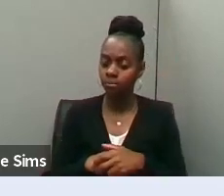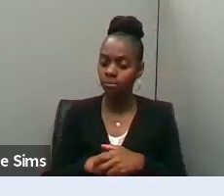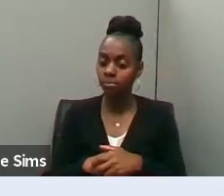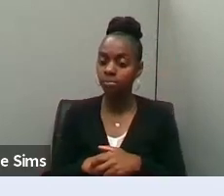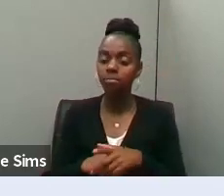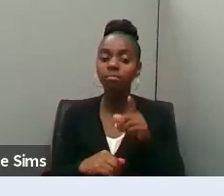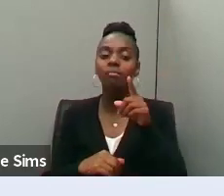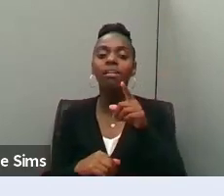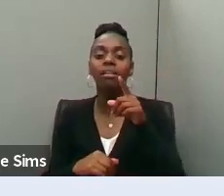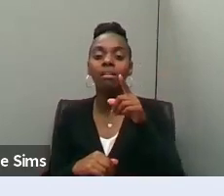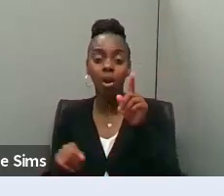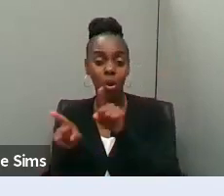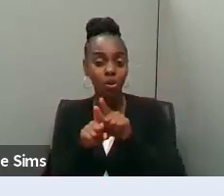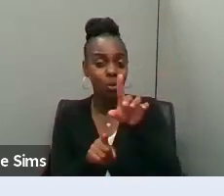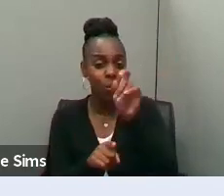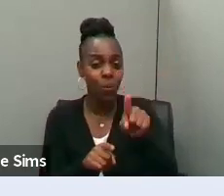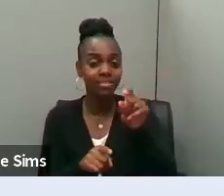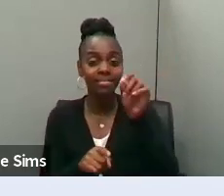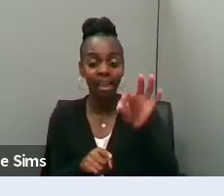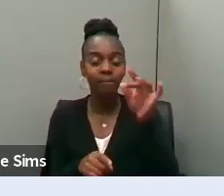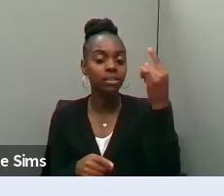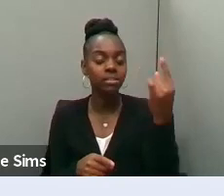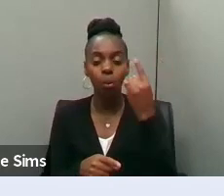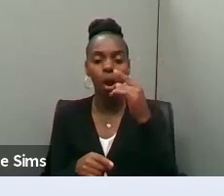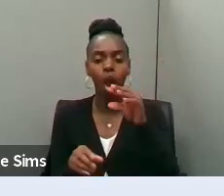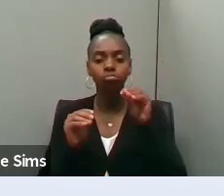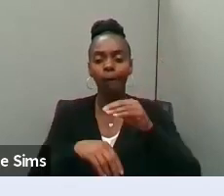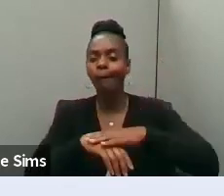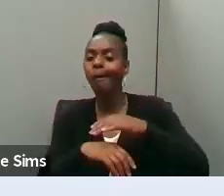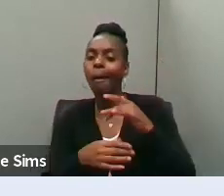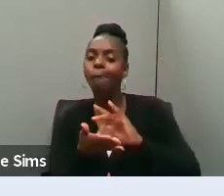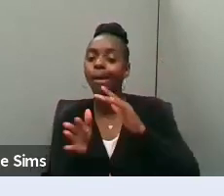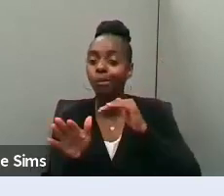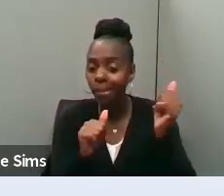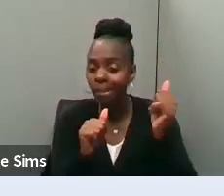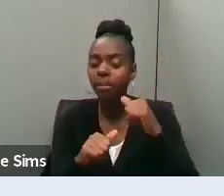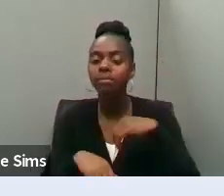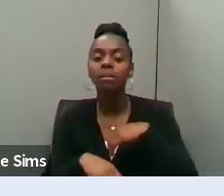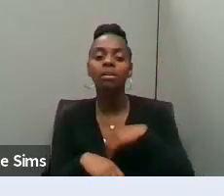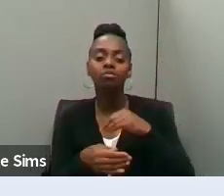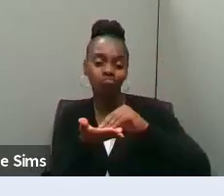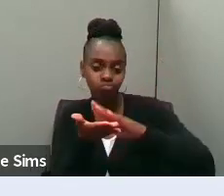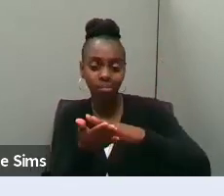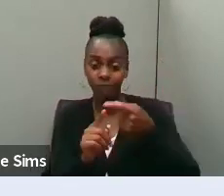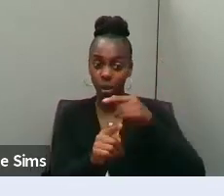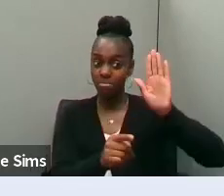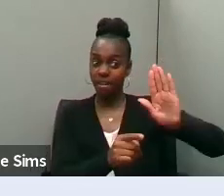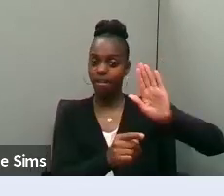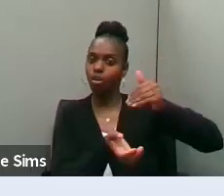And there's also a question, if someone is put on a medical leave by their